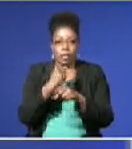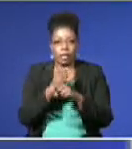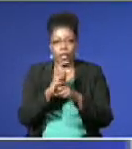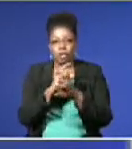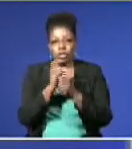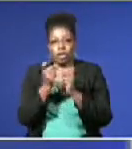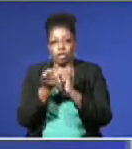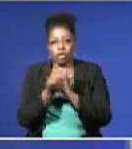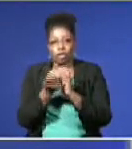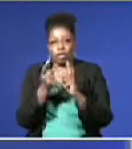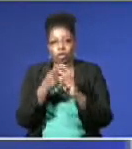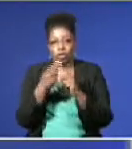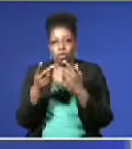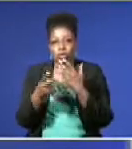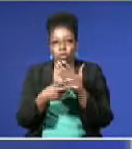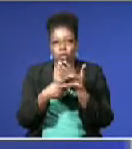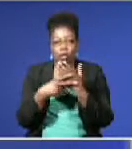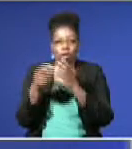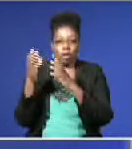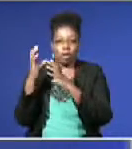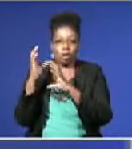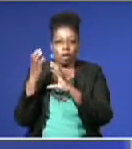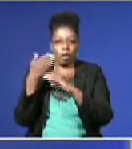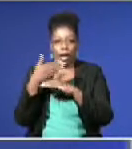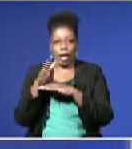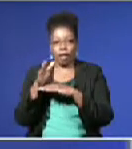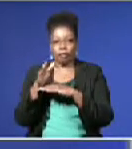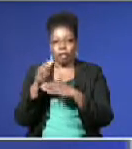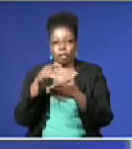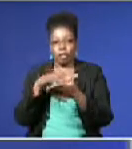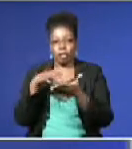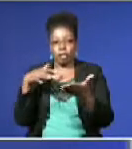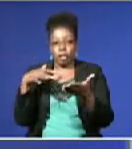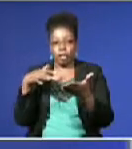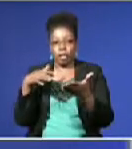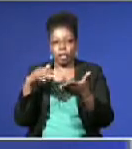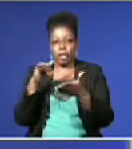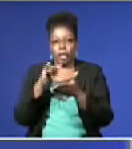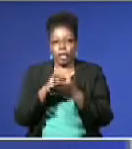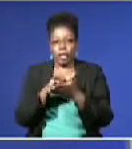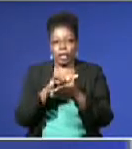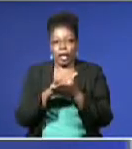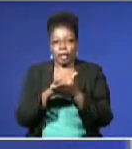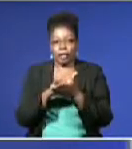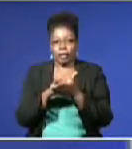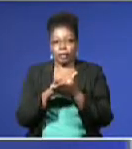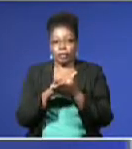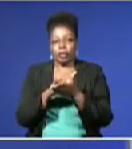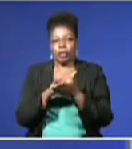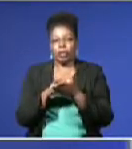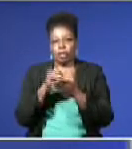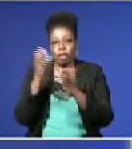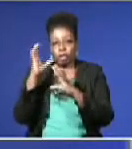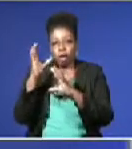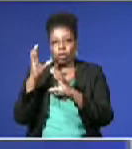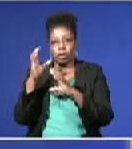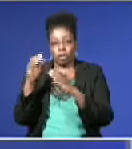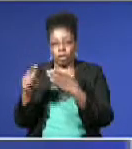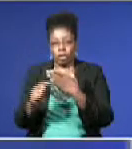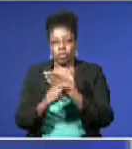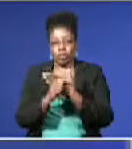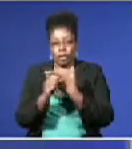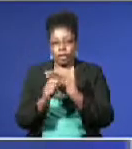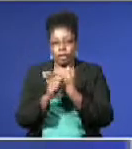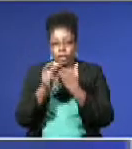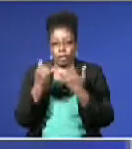adjustments to preserve conch following a recent study that suggests the conch stock is under threat. The findings of that